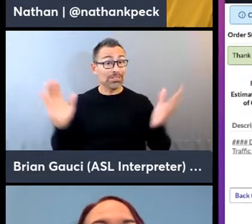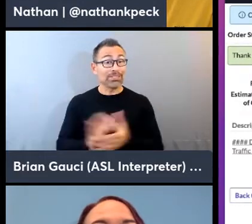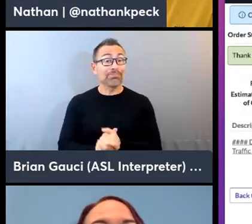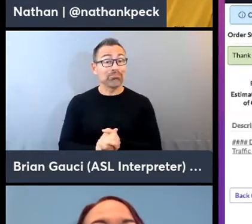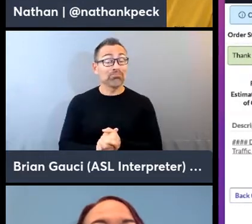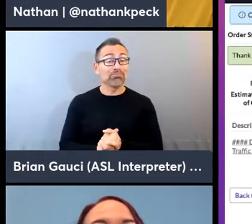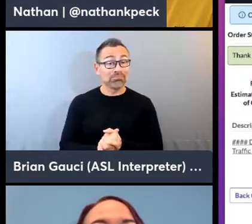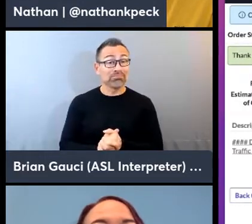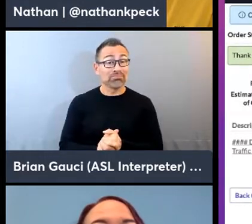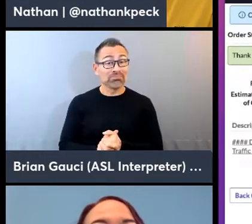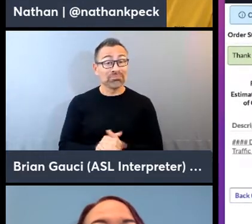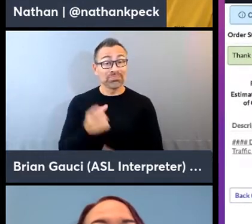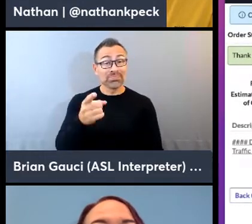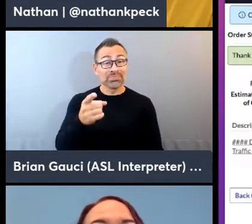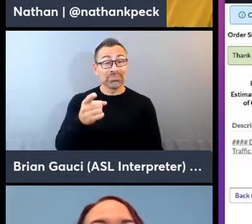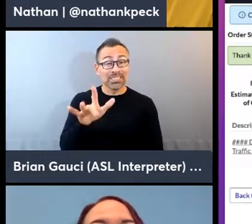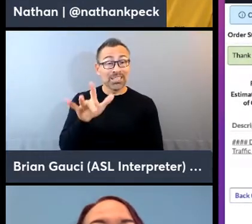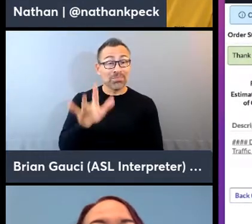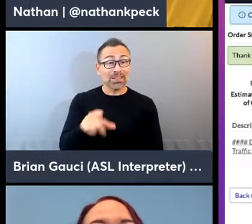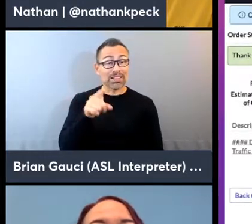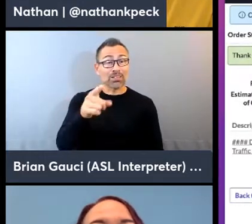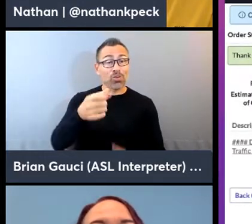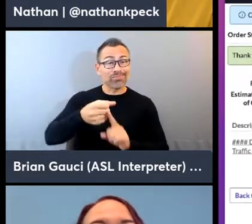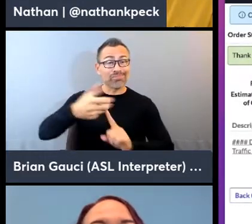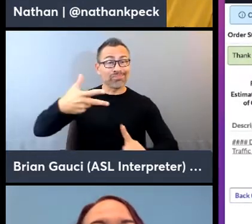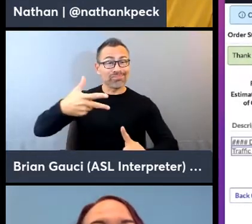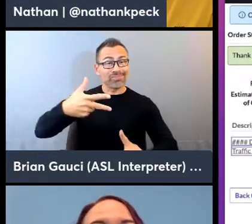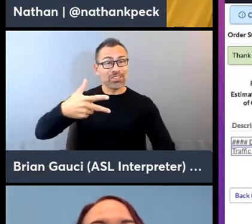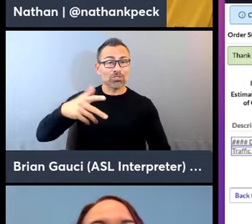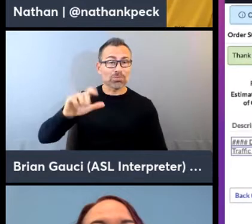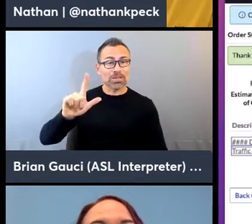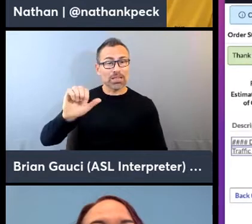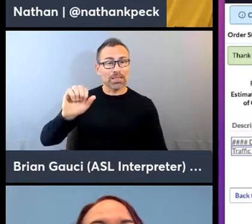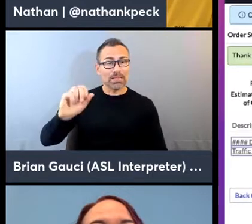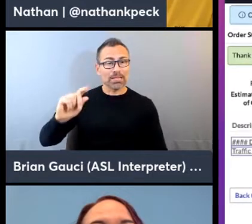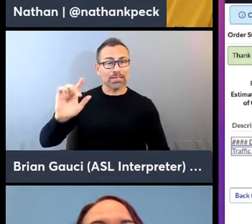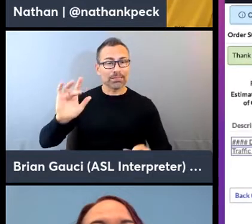right? I'm going to click on this description link.